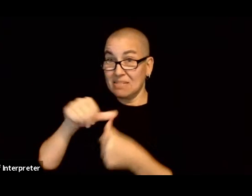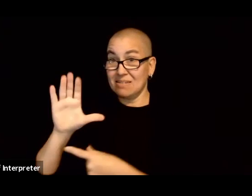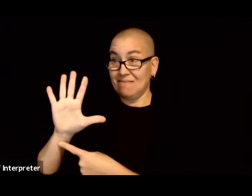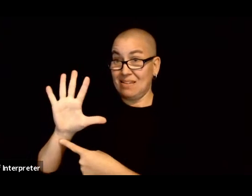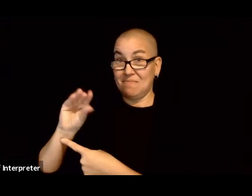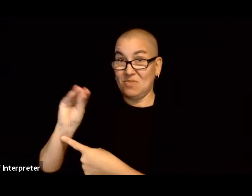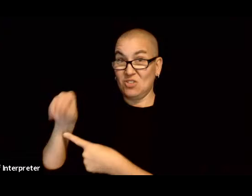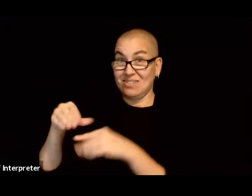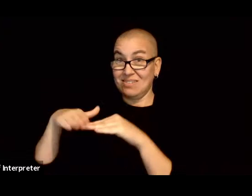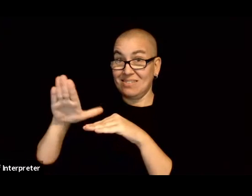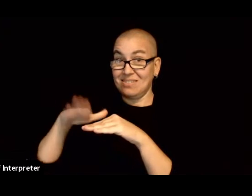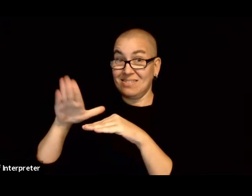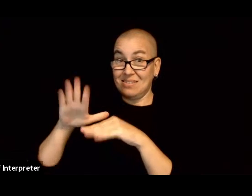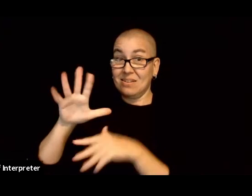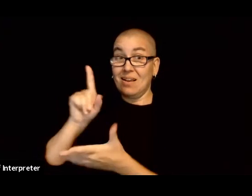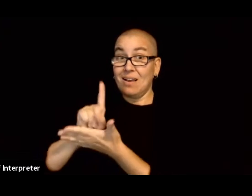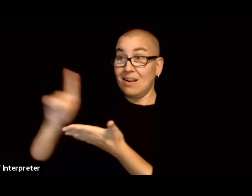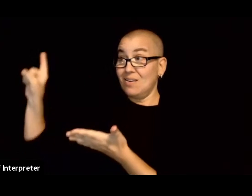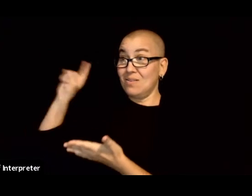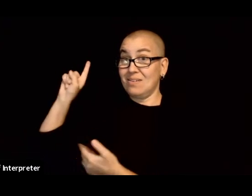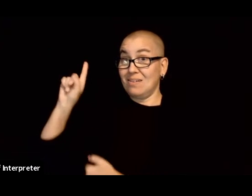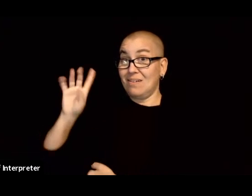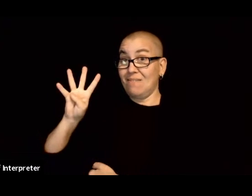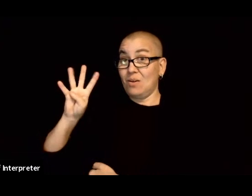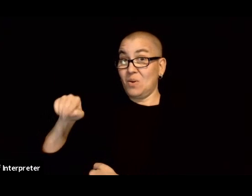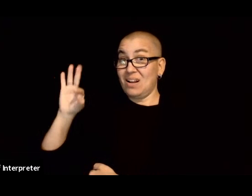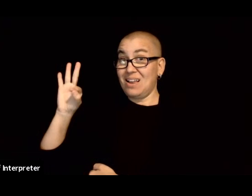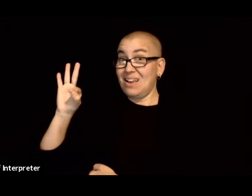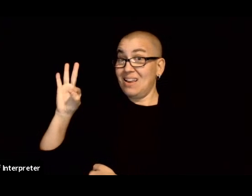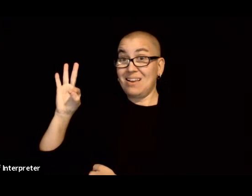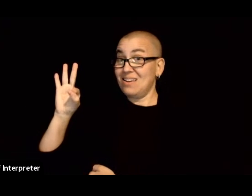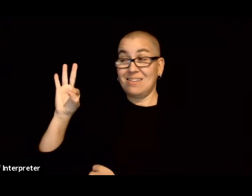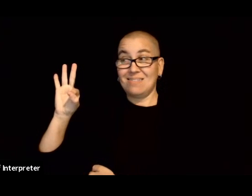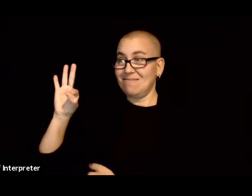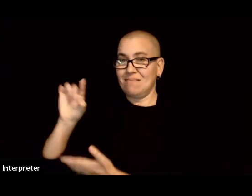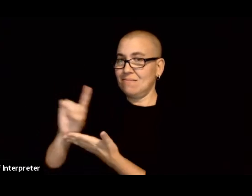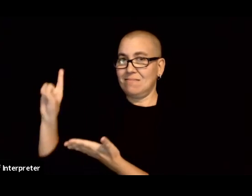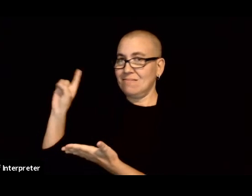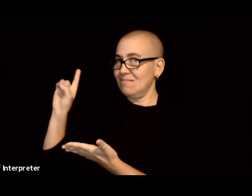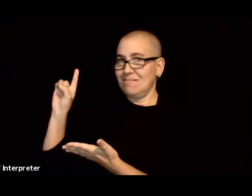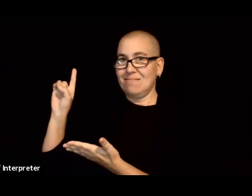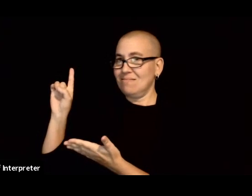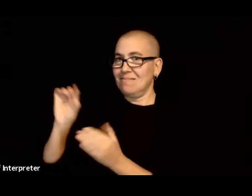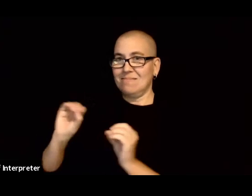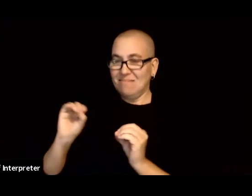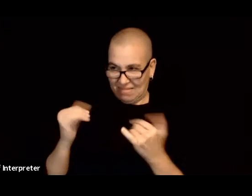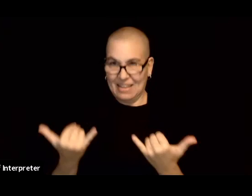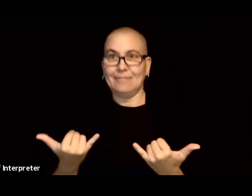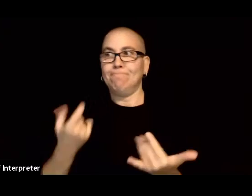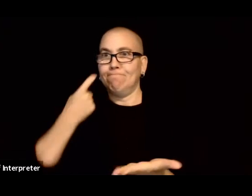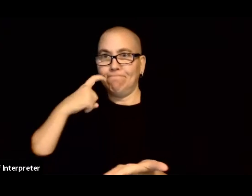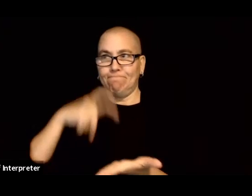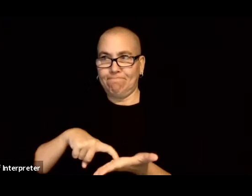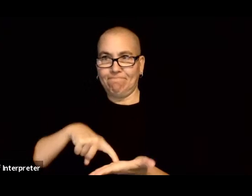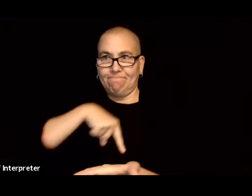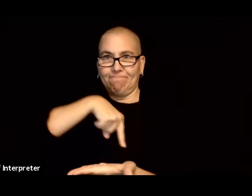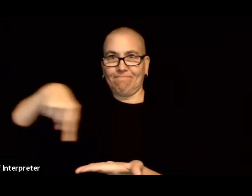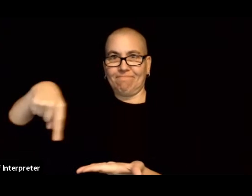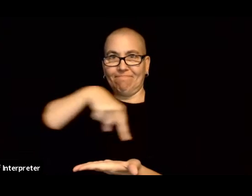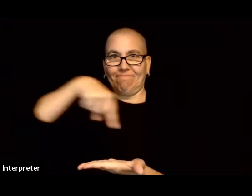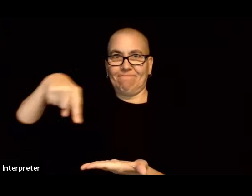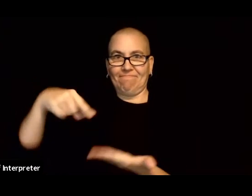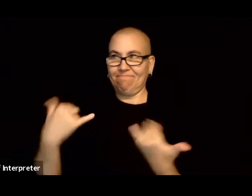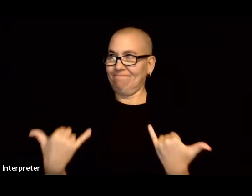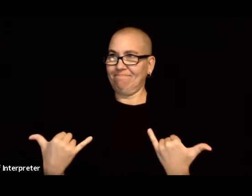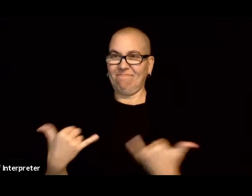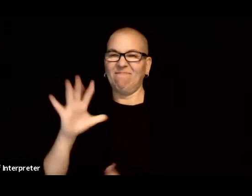the last week's data in these calculations because those data change for about a week with case corrections and so